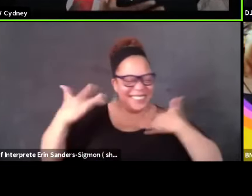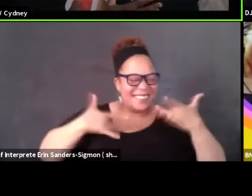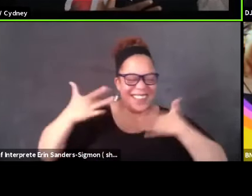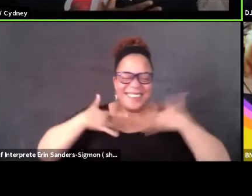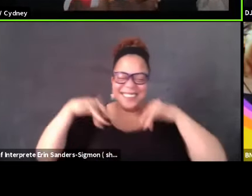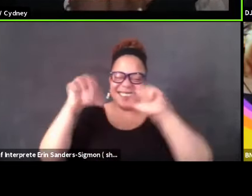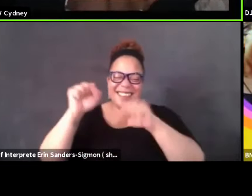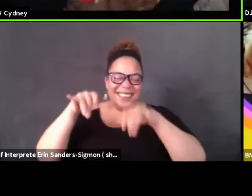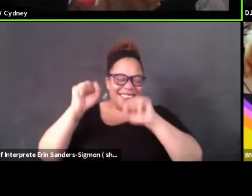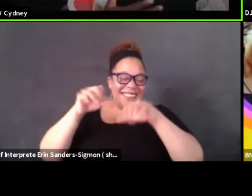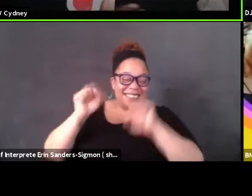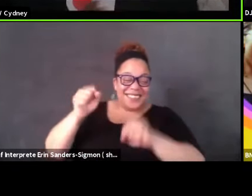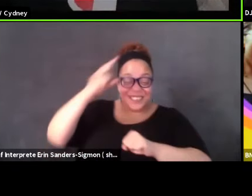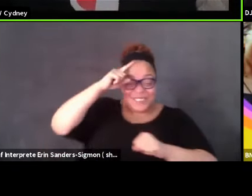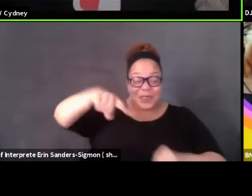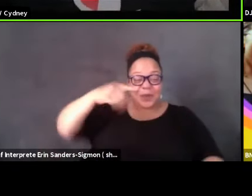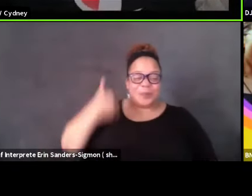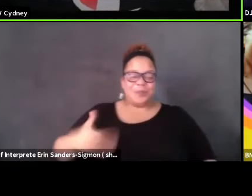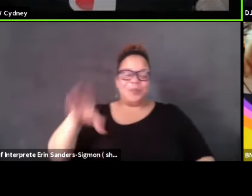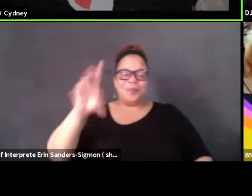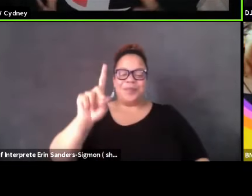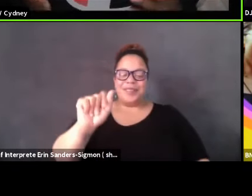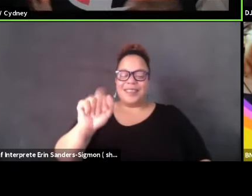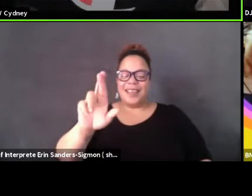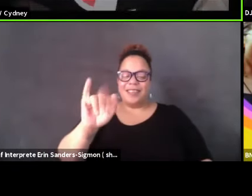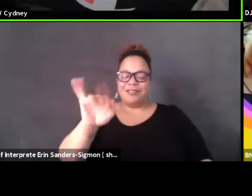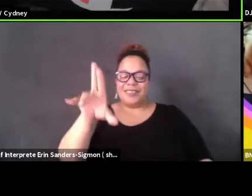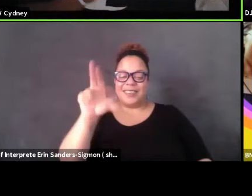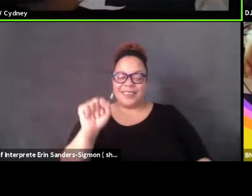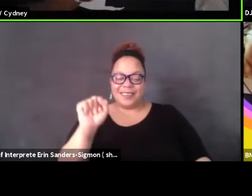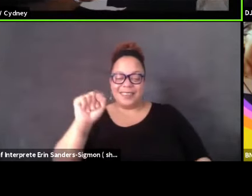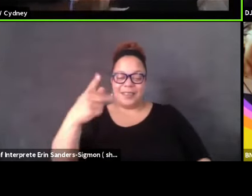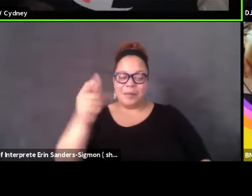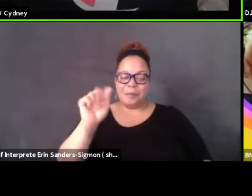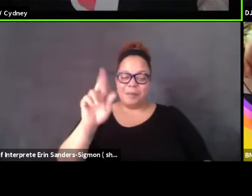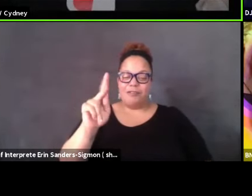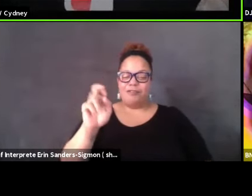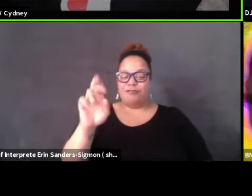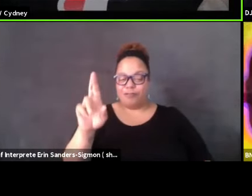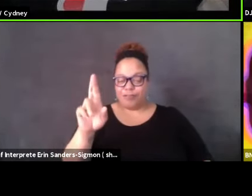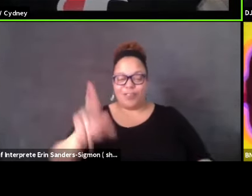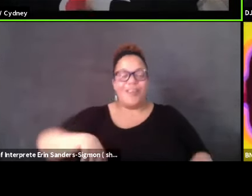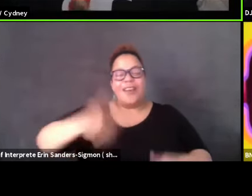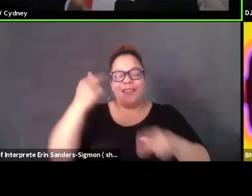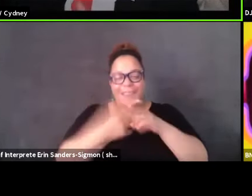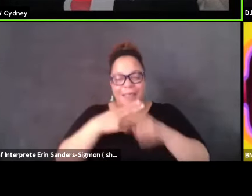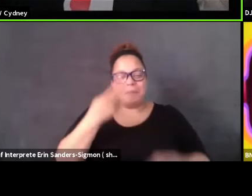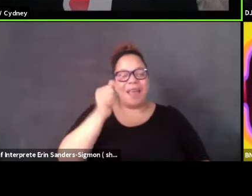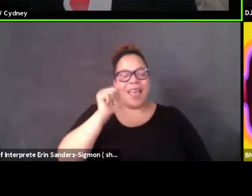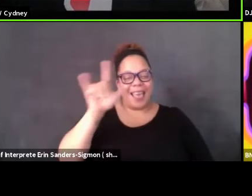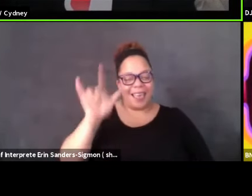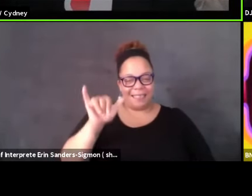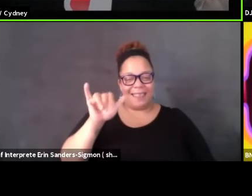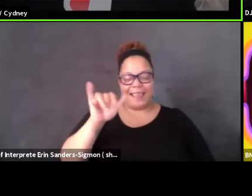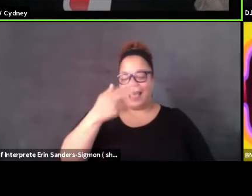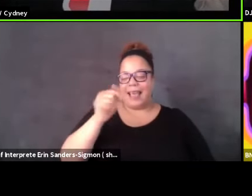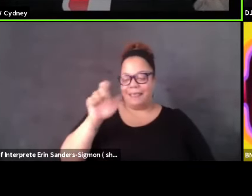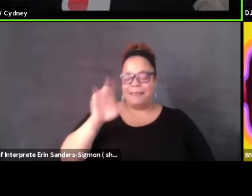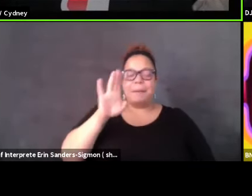is Darius Parker, BKA Halle Berry Berry Skirt. I serve as your co-festival